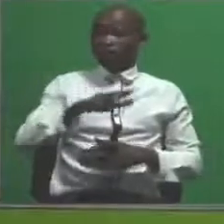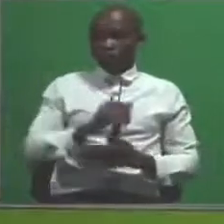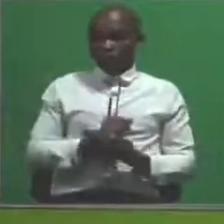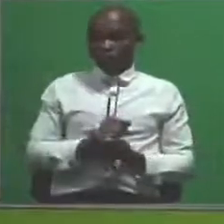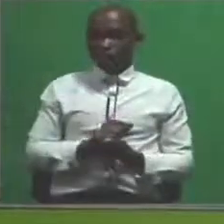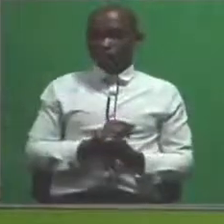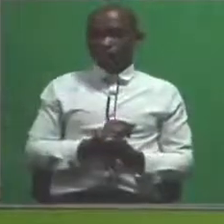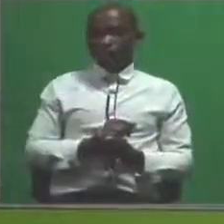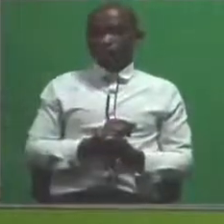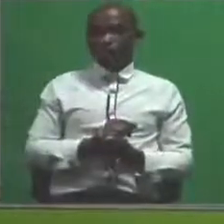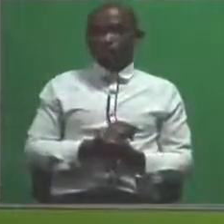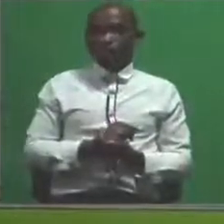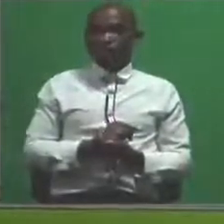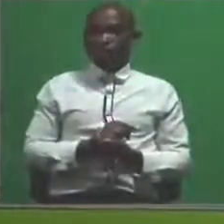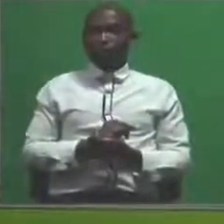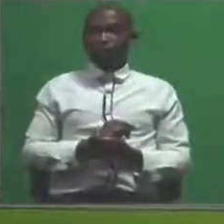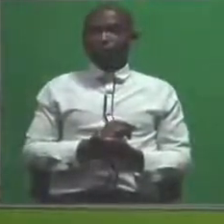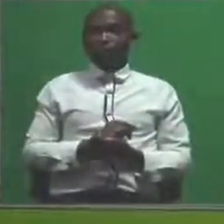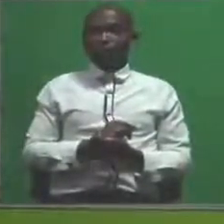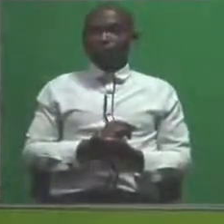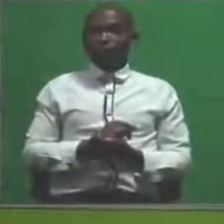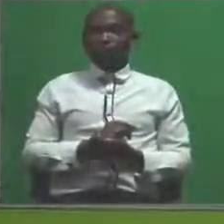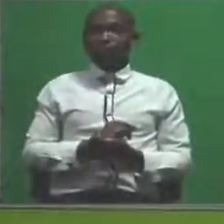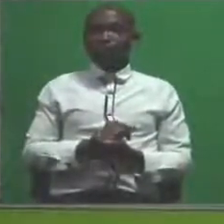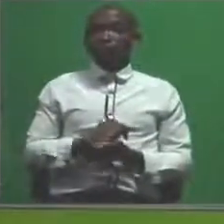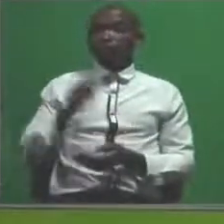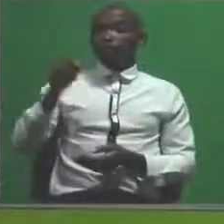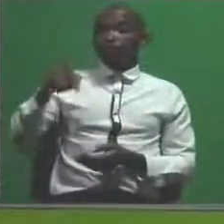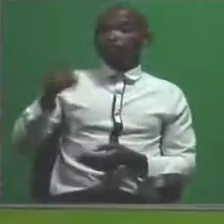Okay, so here